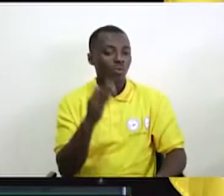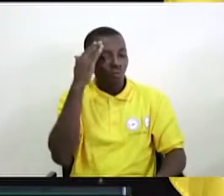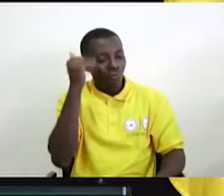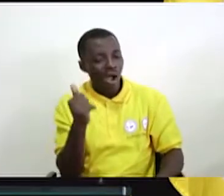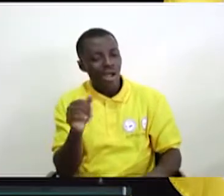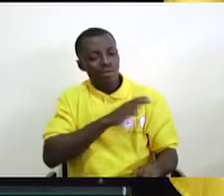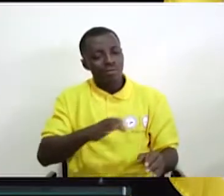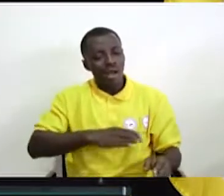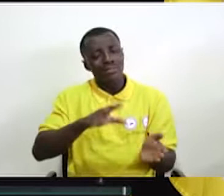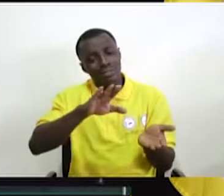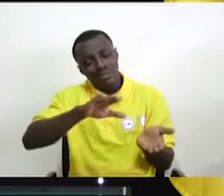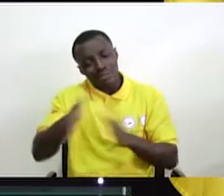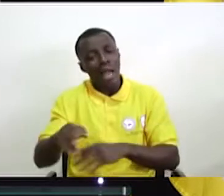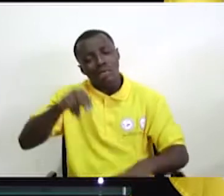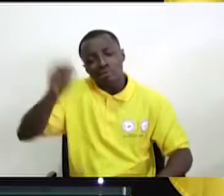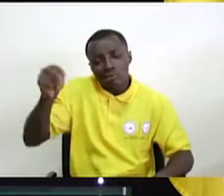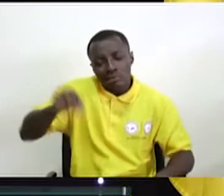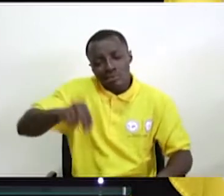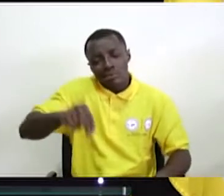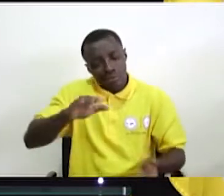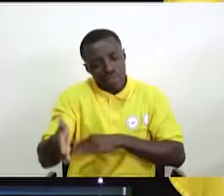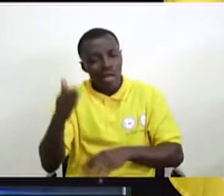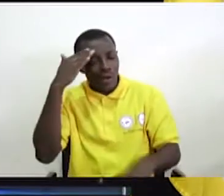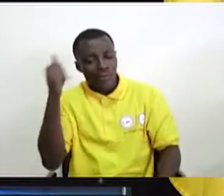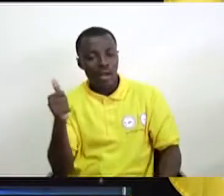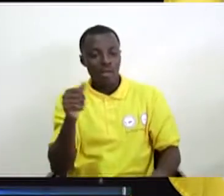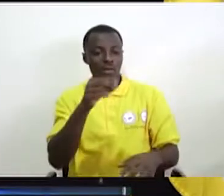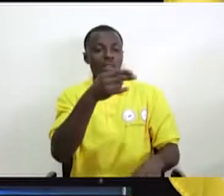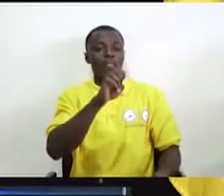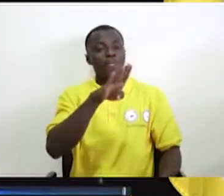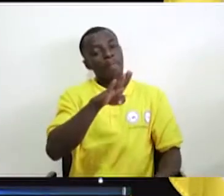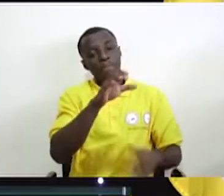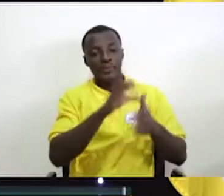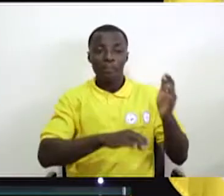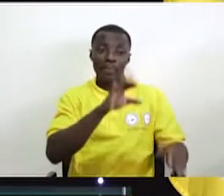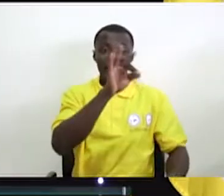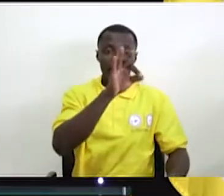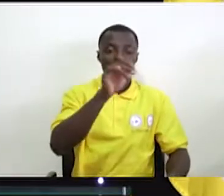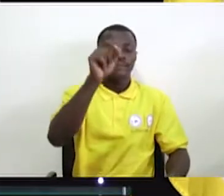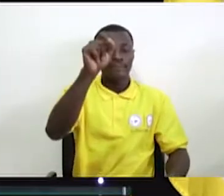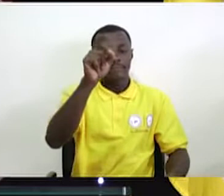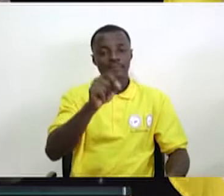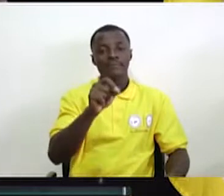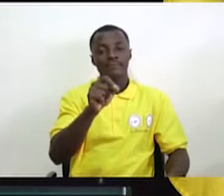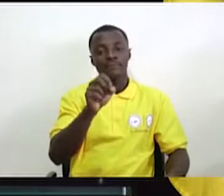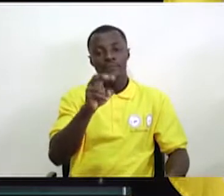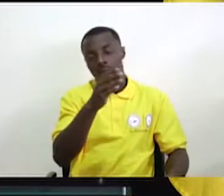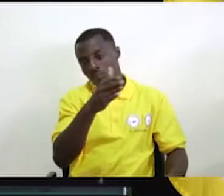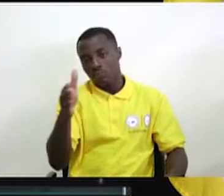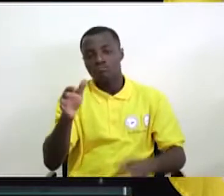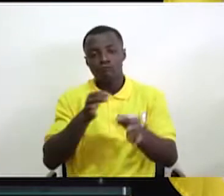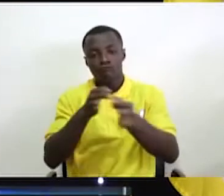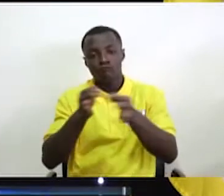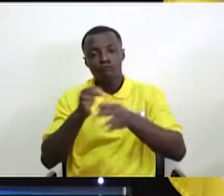Hebrews chapter 9. So you can add that to the various reasons that you